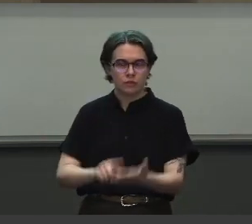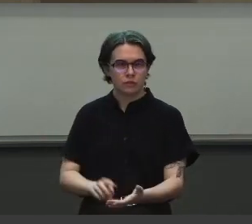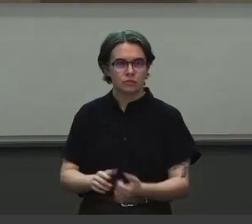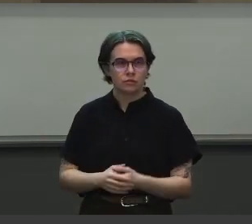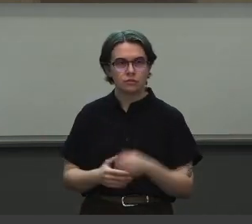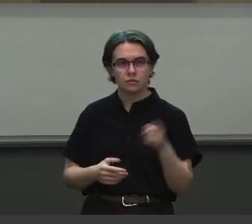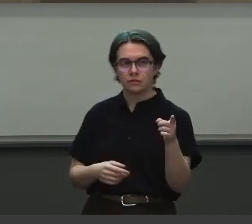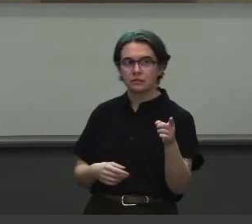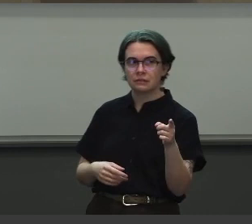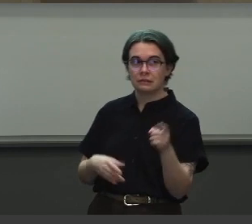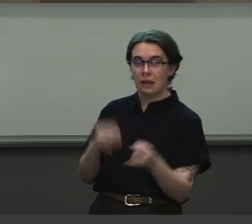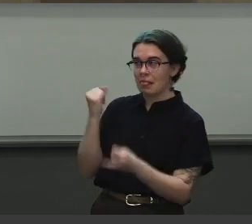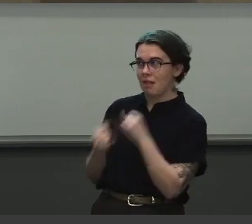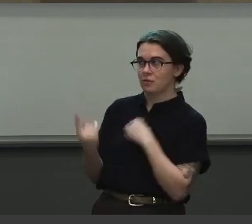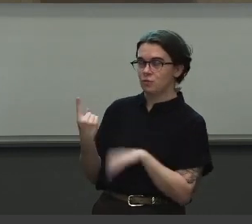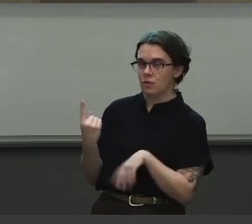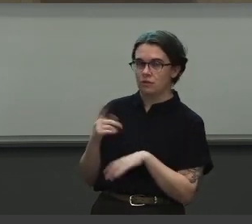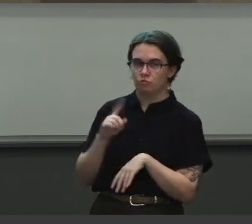Last one.